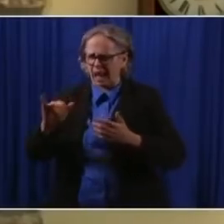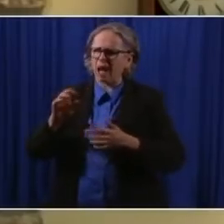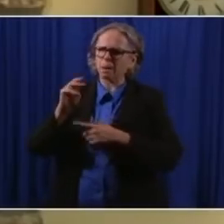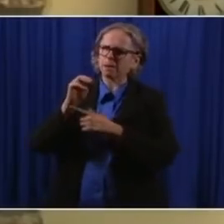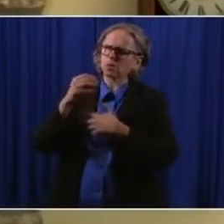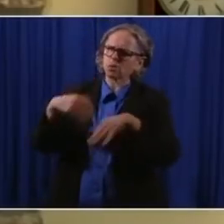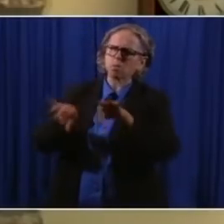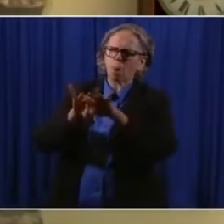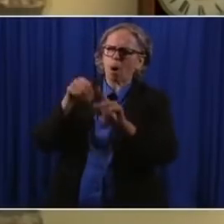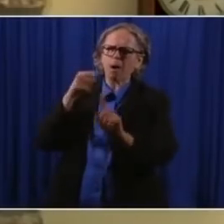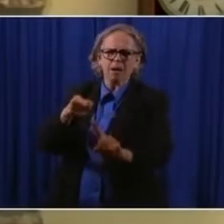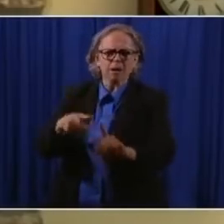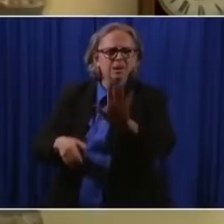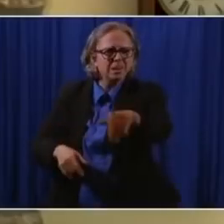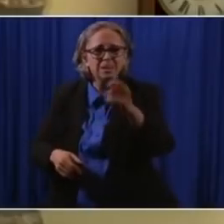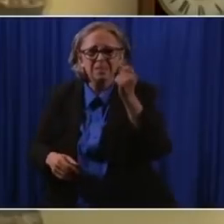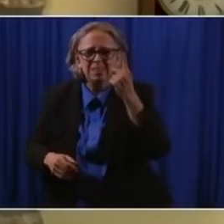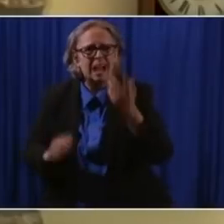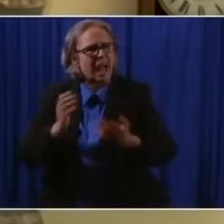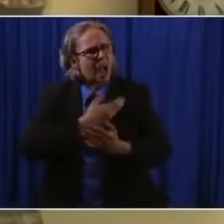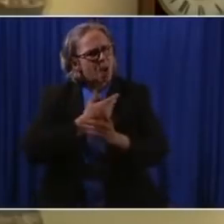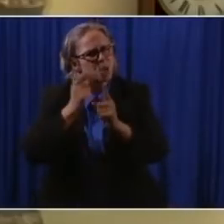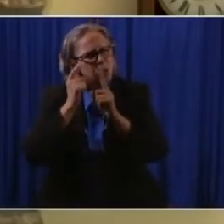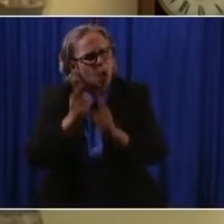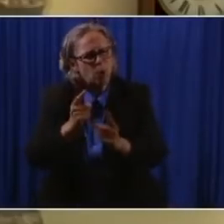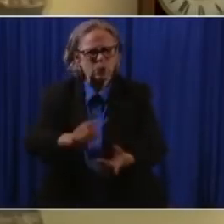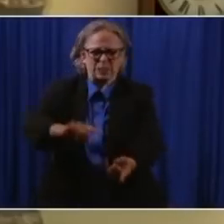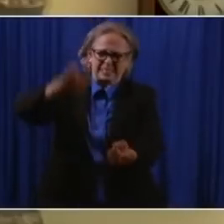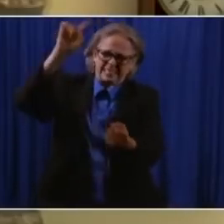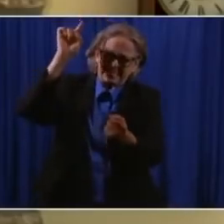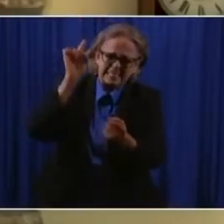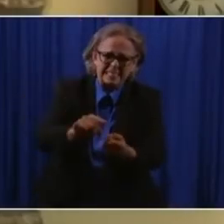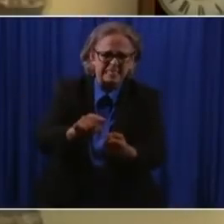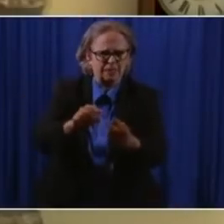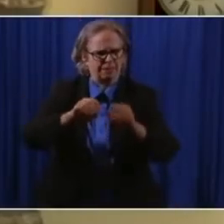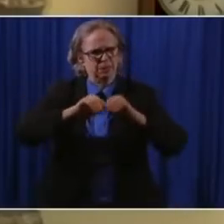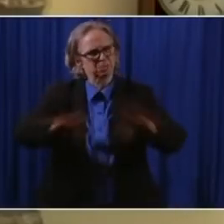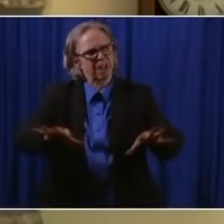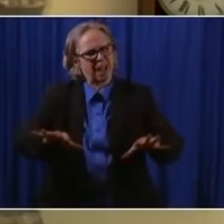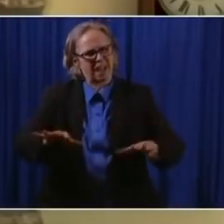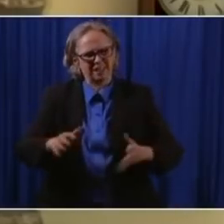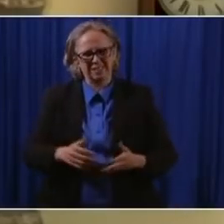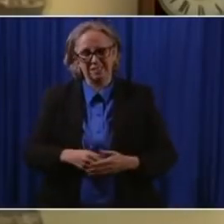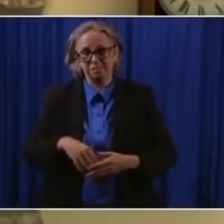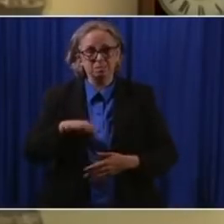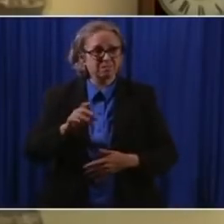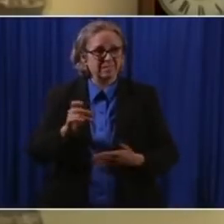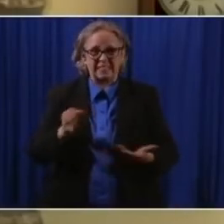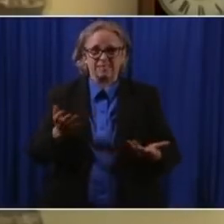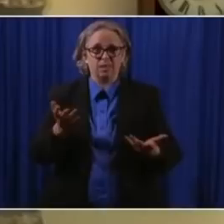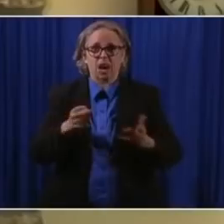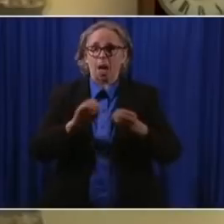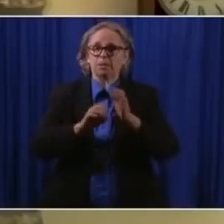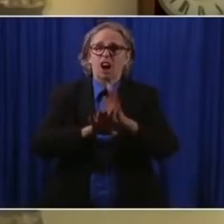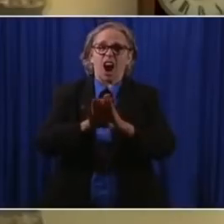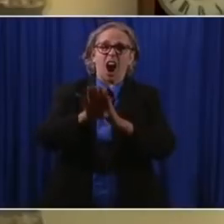to be to keep the virus down, because nothing else can happen if we don't keep the virus